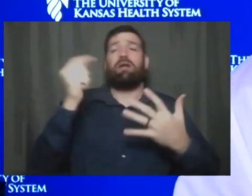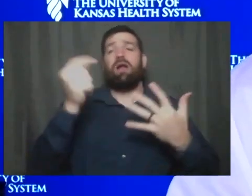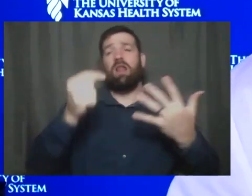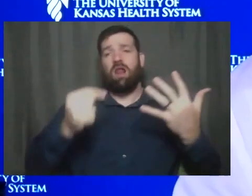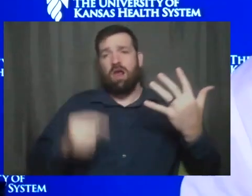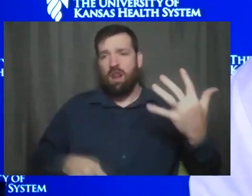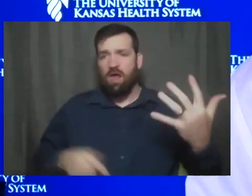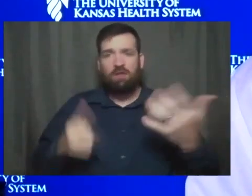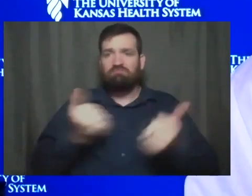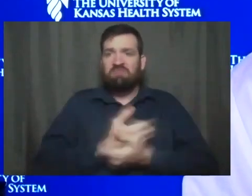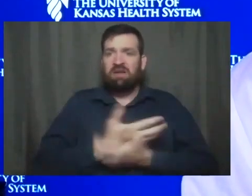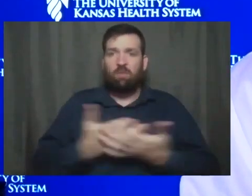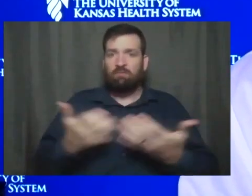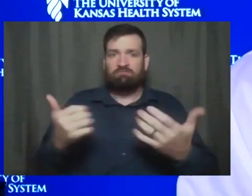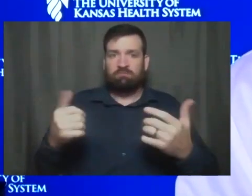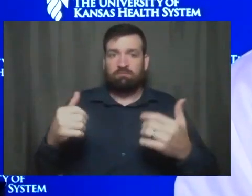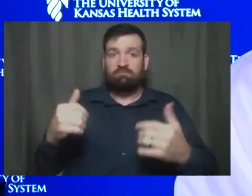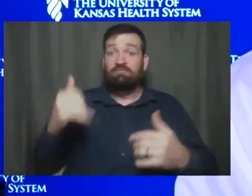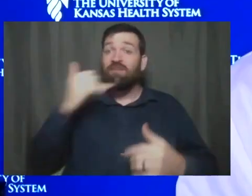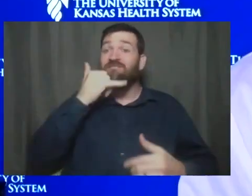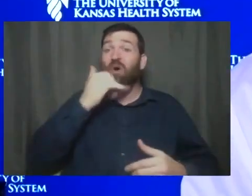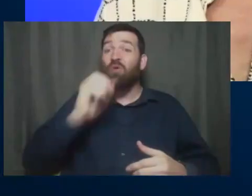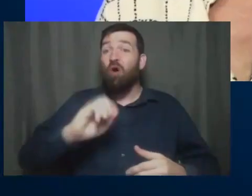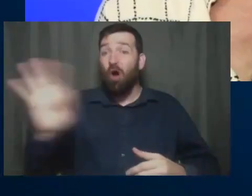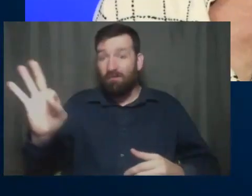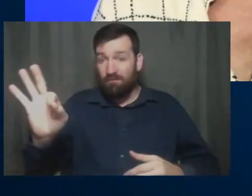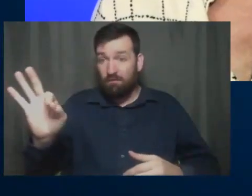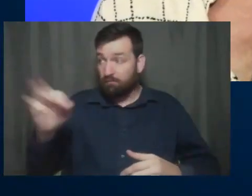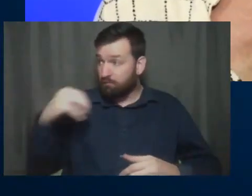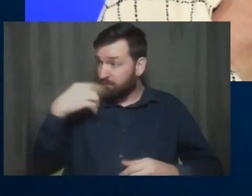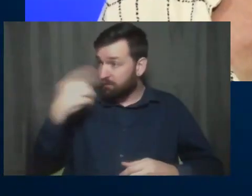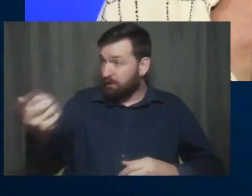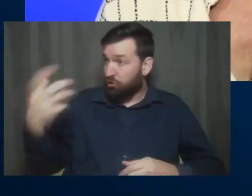decompress, maybe turning off the phone, all of those types of things. Do you tell your boss no?